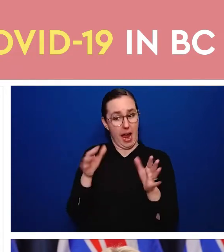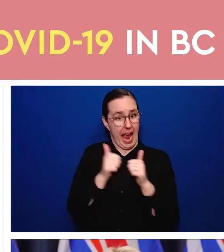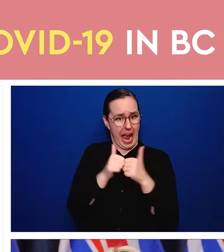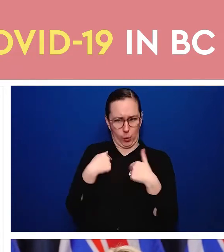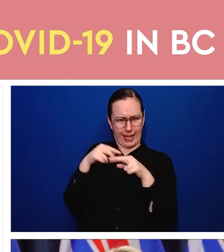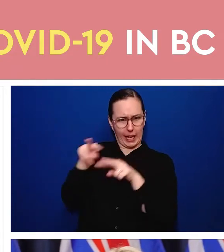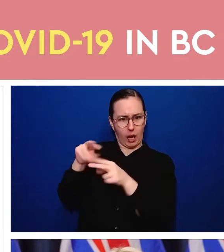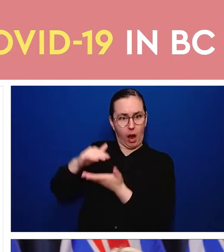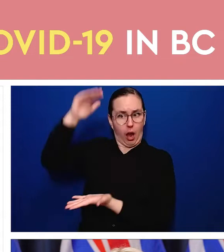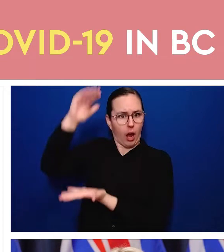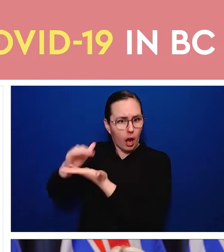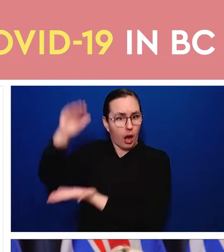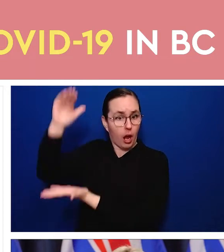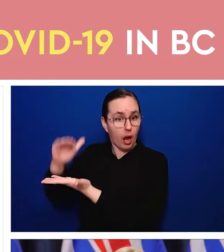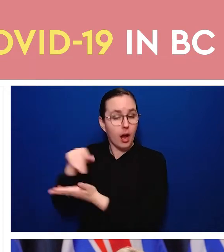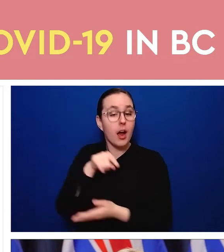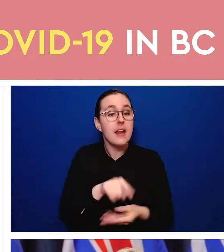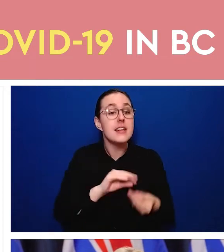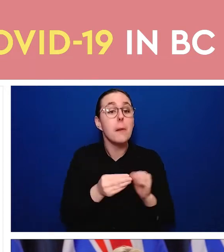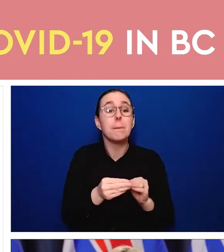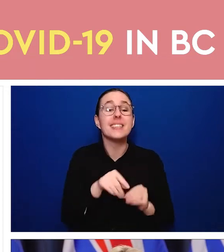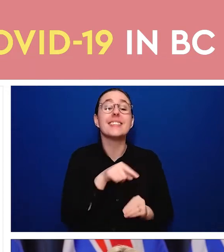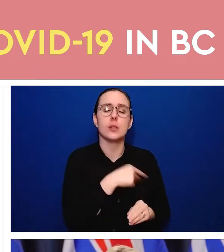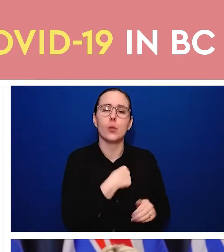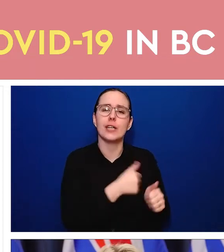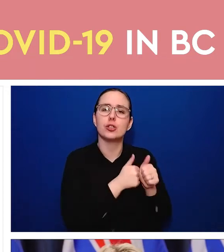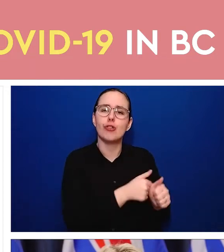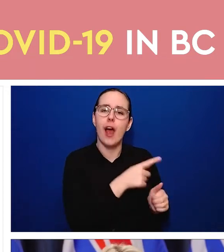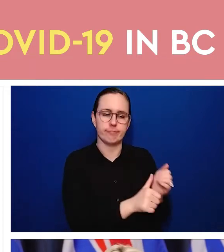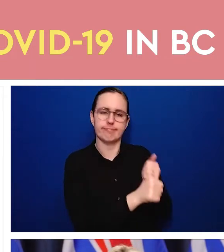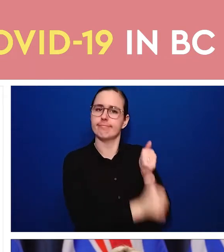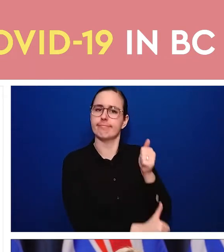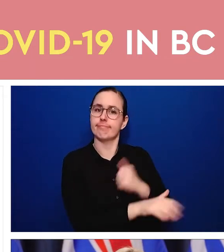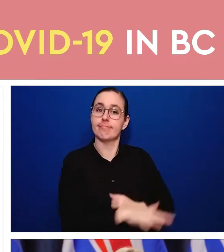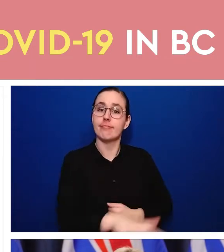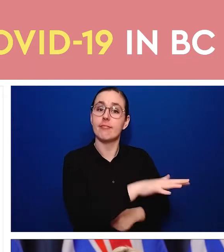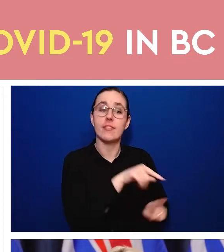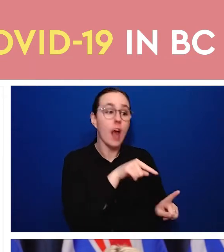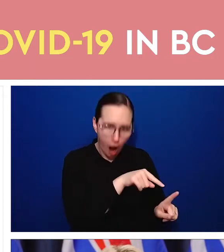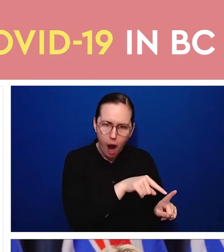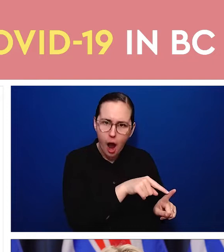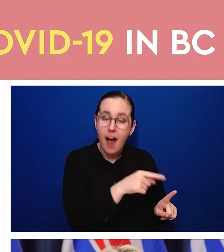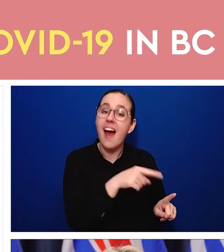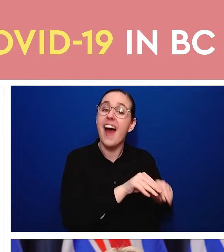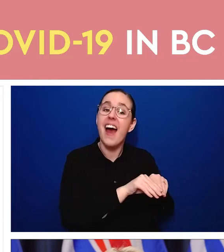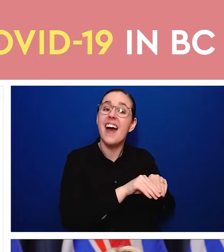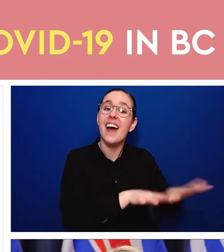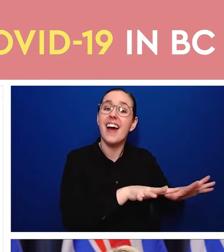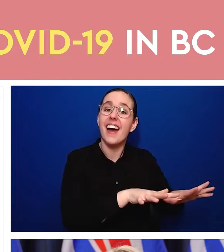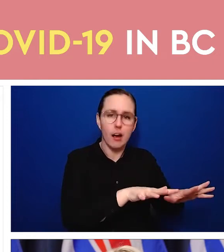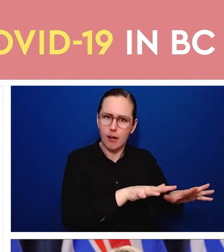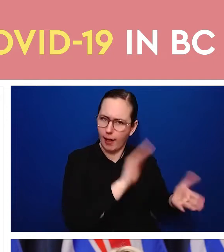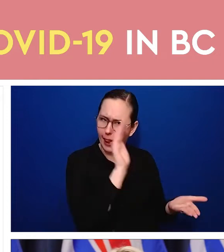consistent decrease in low levels of virus now being detected in wastewater. And so that is also another important measure